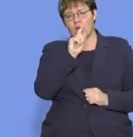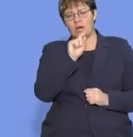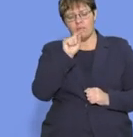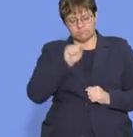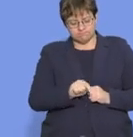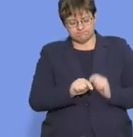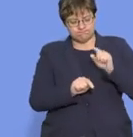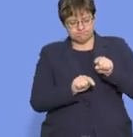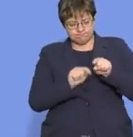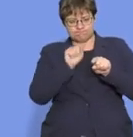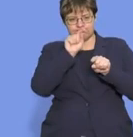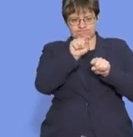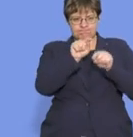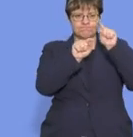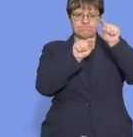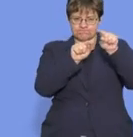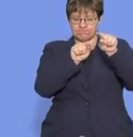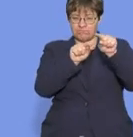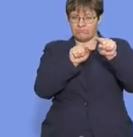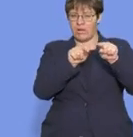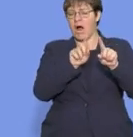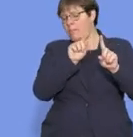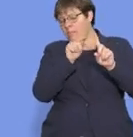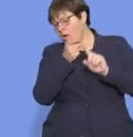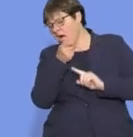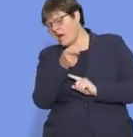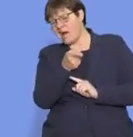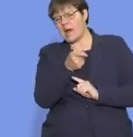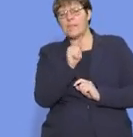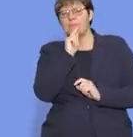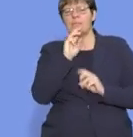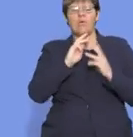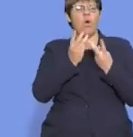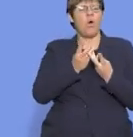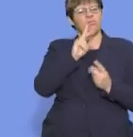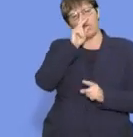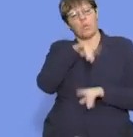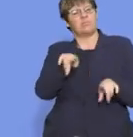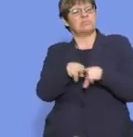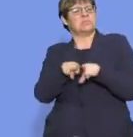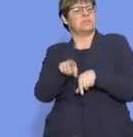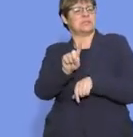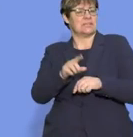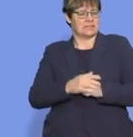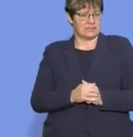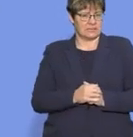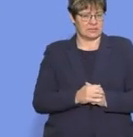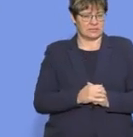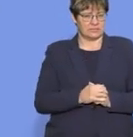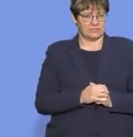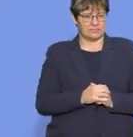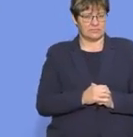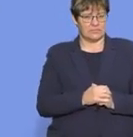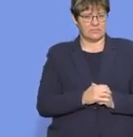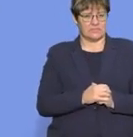certain points on this timeline and seeing, well, what was the Earth like